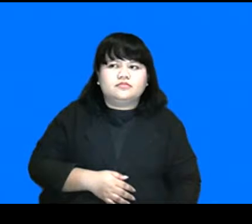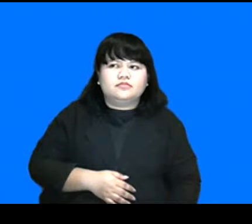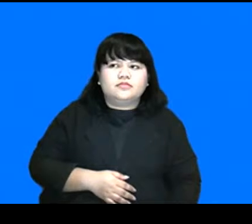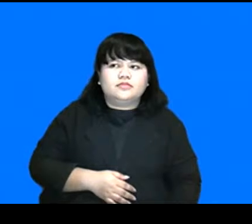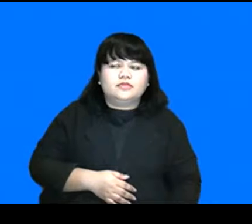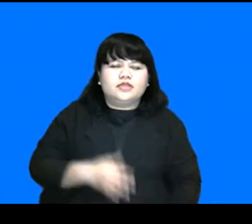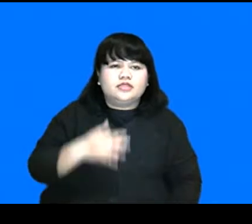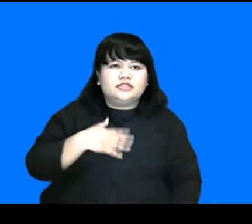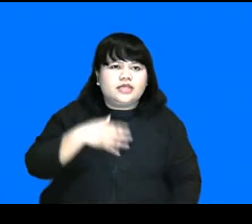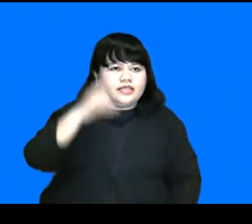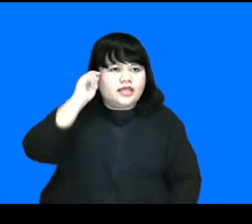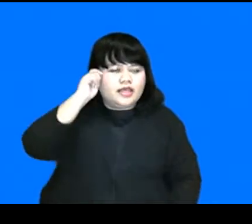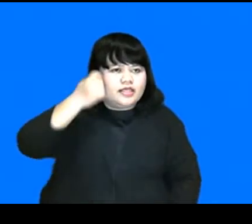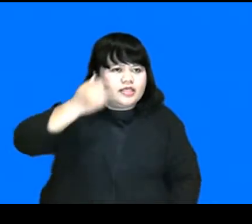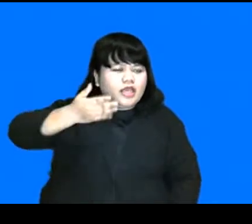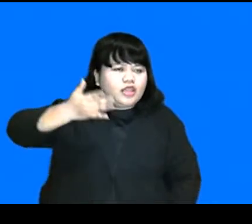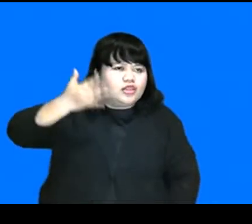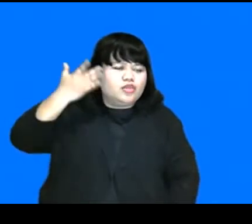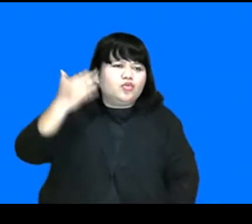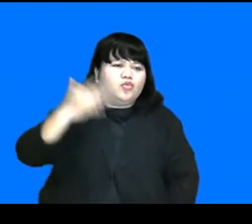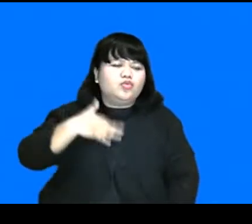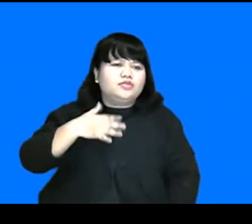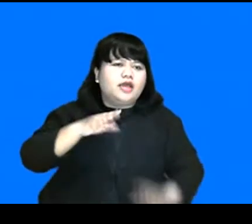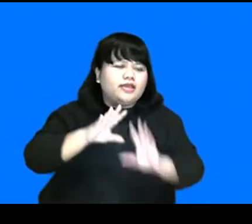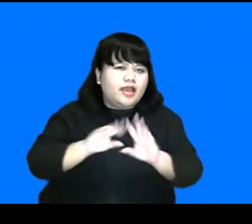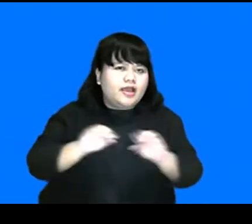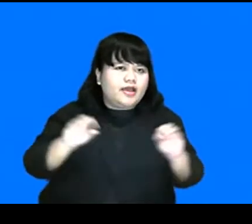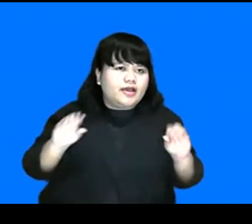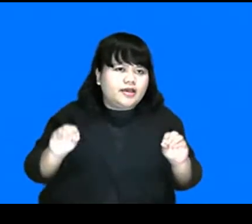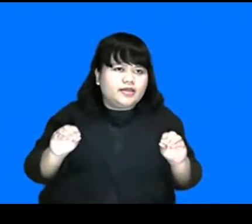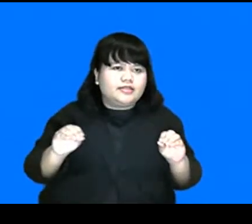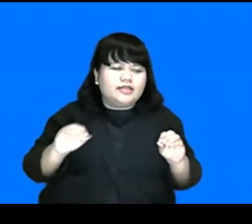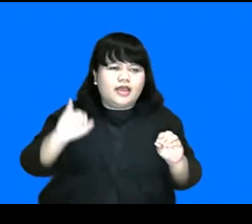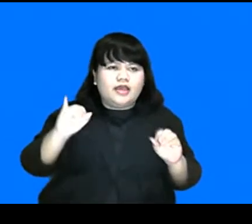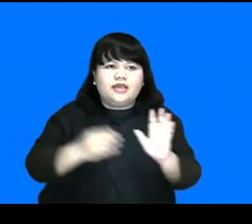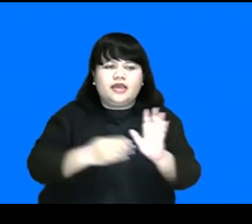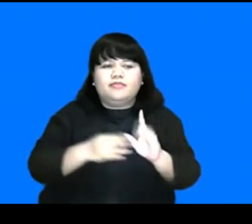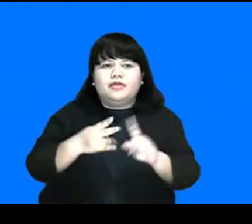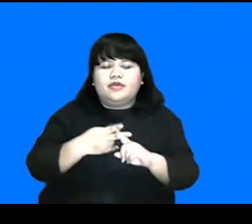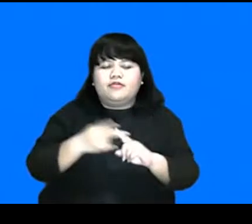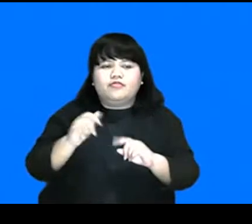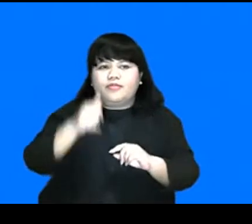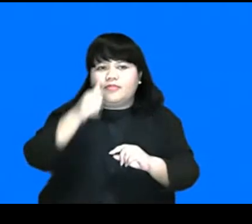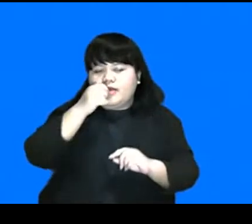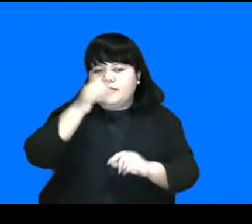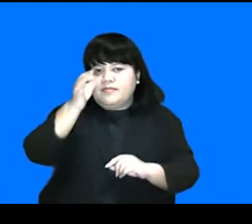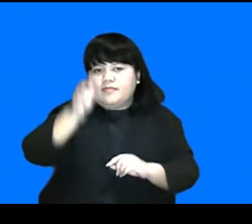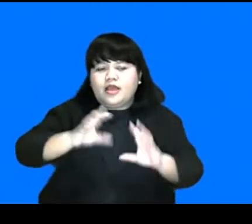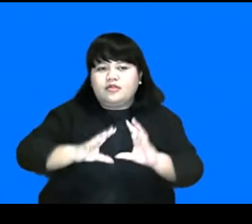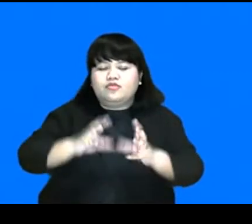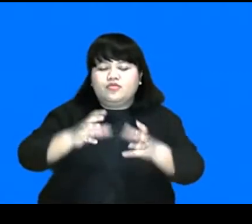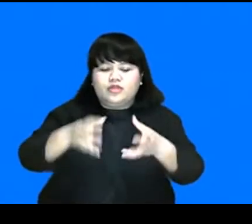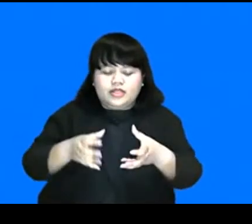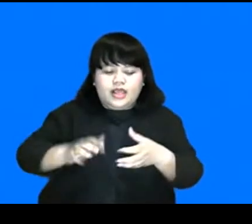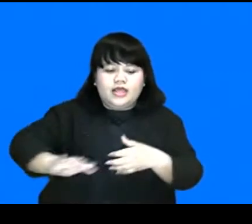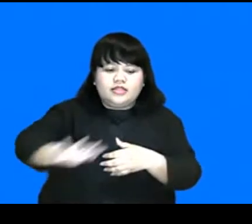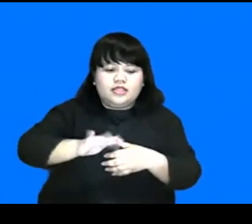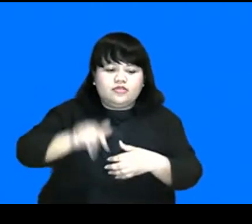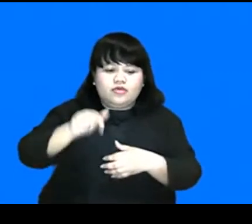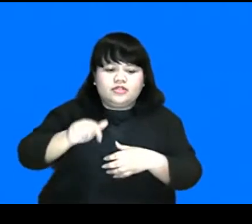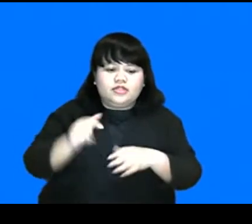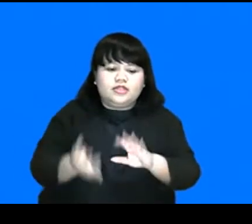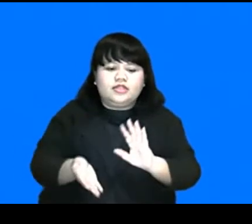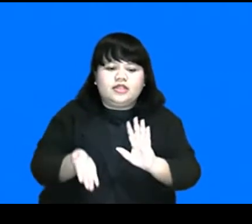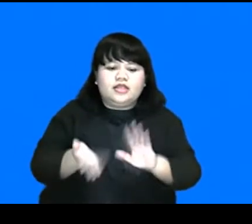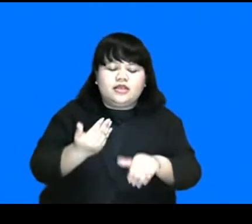on issues related to IMF and World Bank and the IMF conditionalities going back to Asian financial crisis,